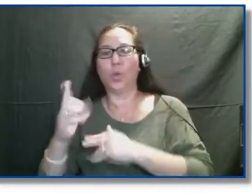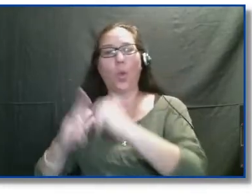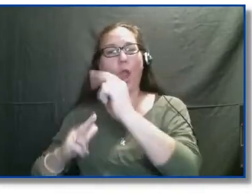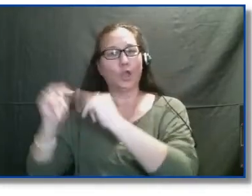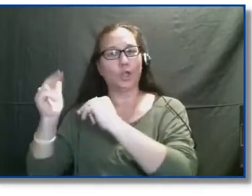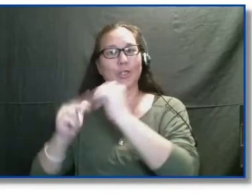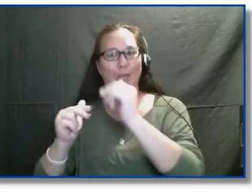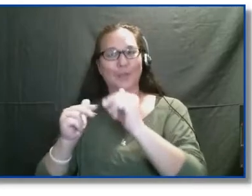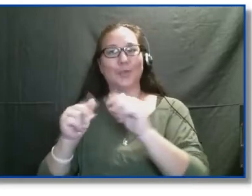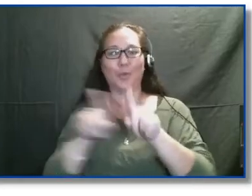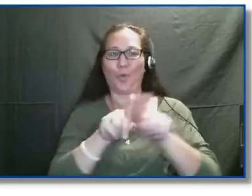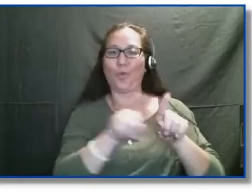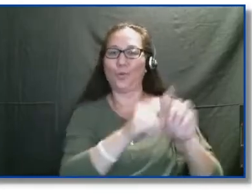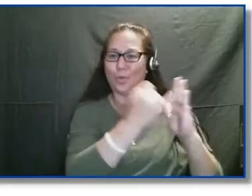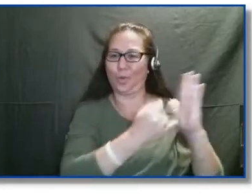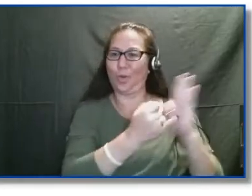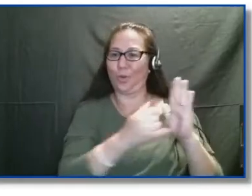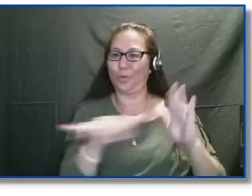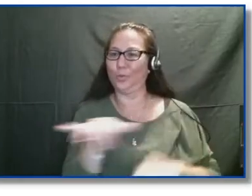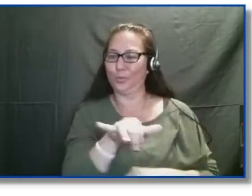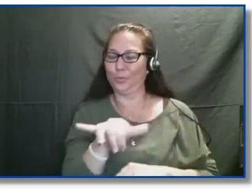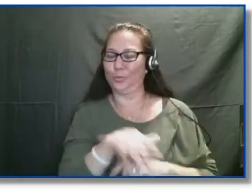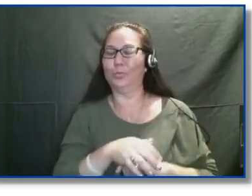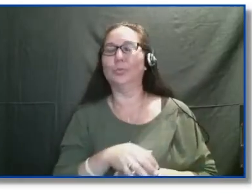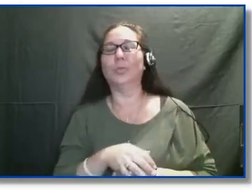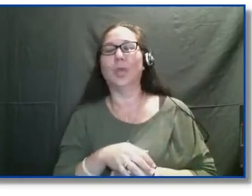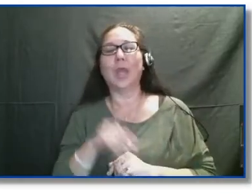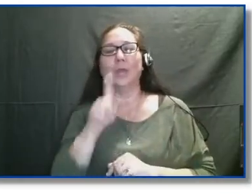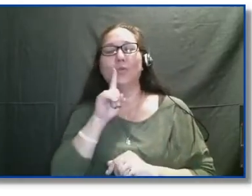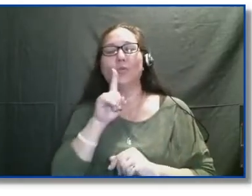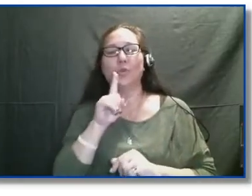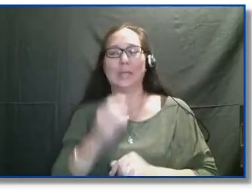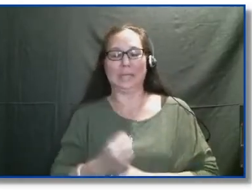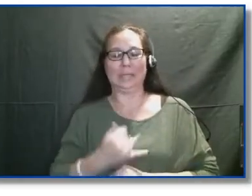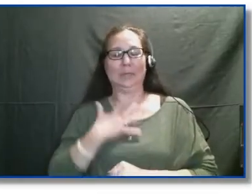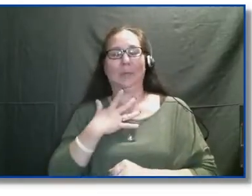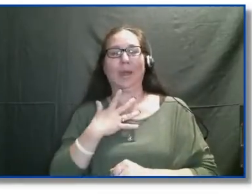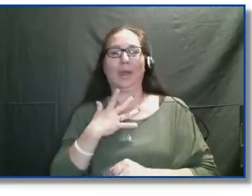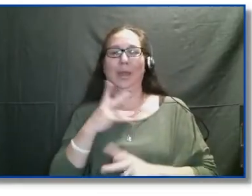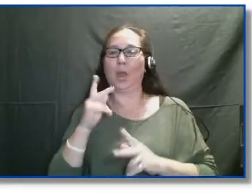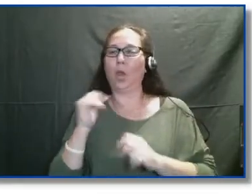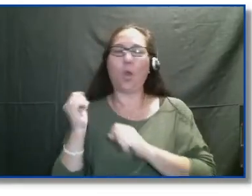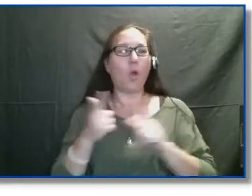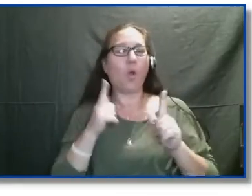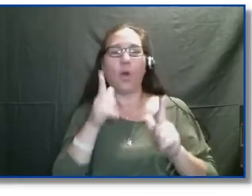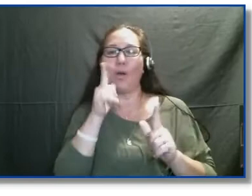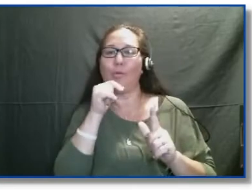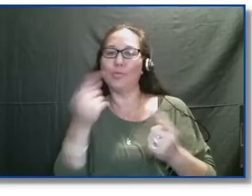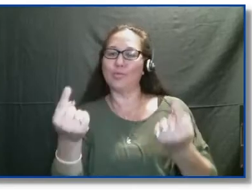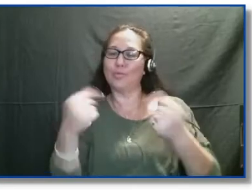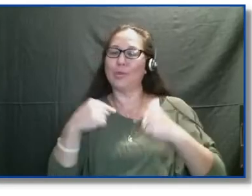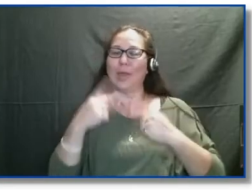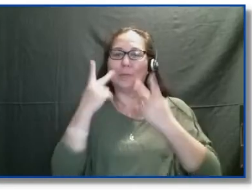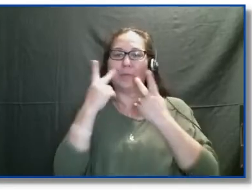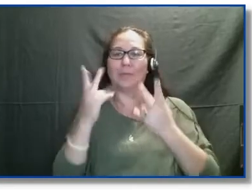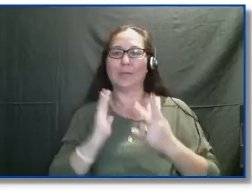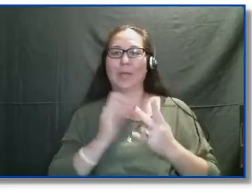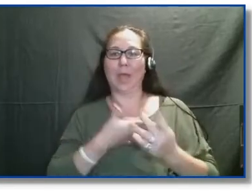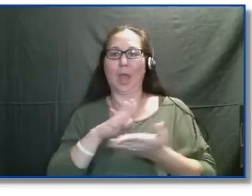newest edition will certainly inspire all those who live, work, and visit our campus. Thank you,